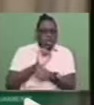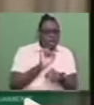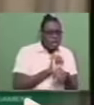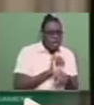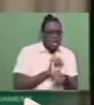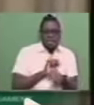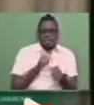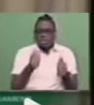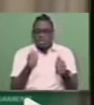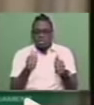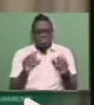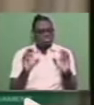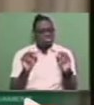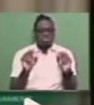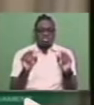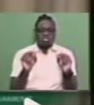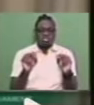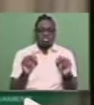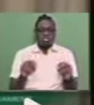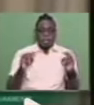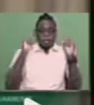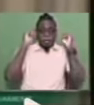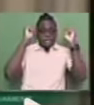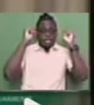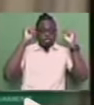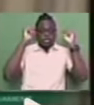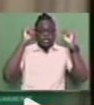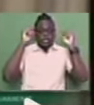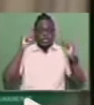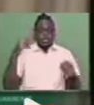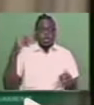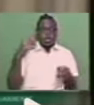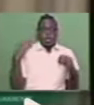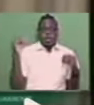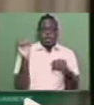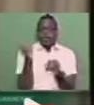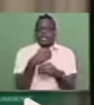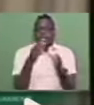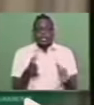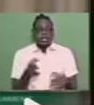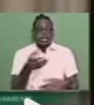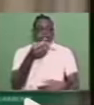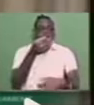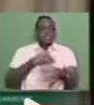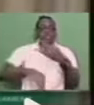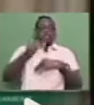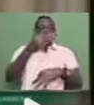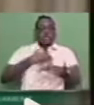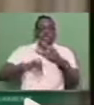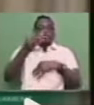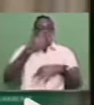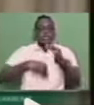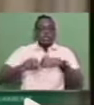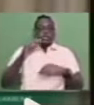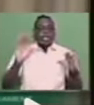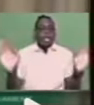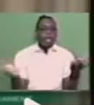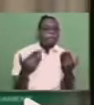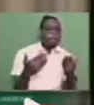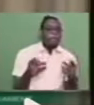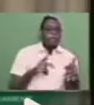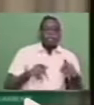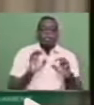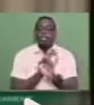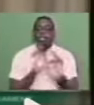ministers between Friday and Sunday. Delivery has been their Achilles heel. There is a deficit of